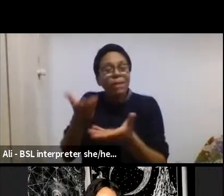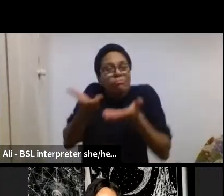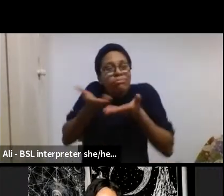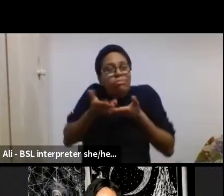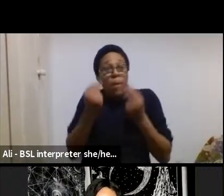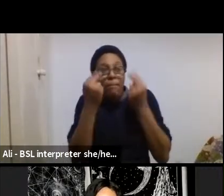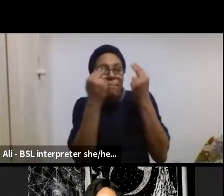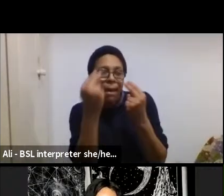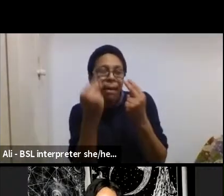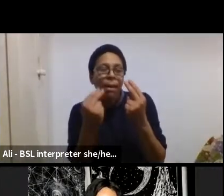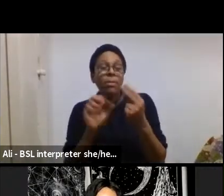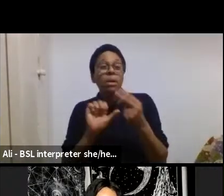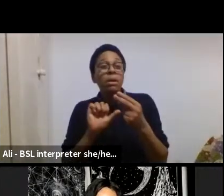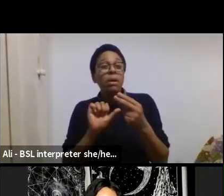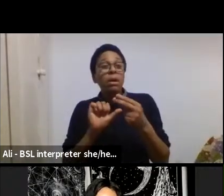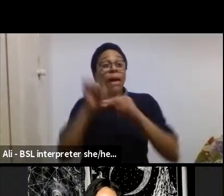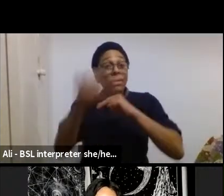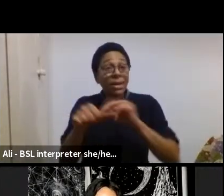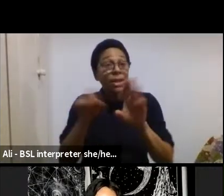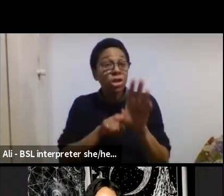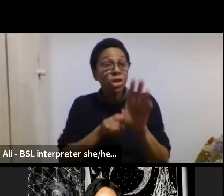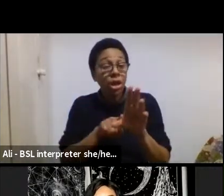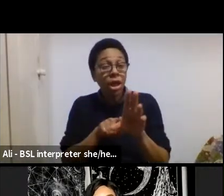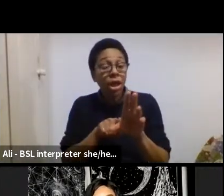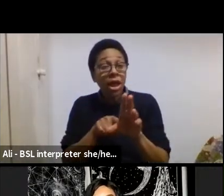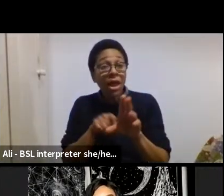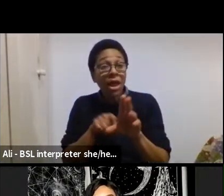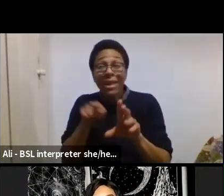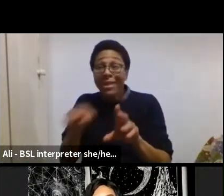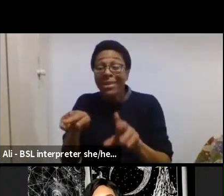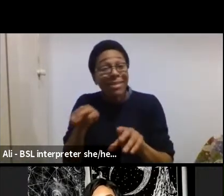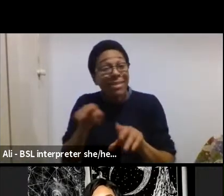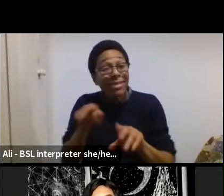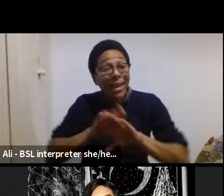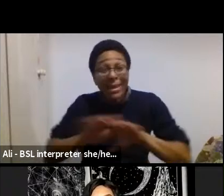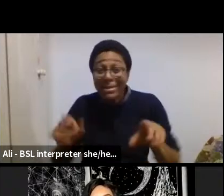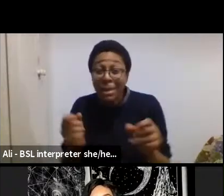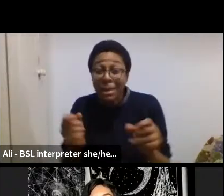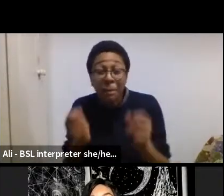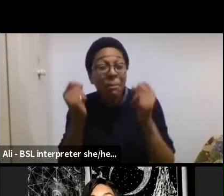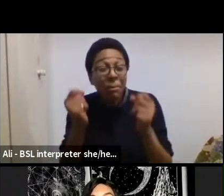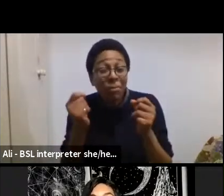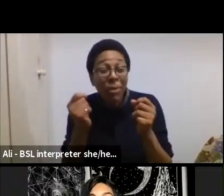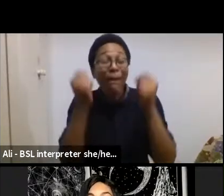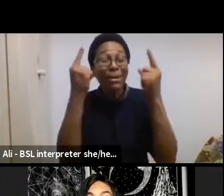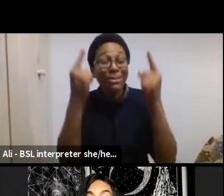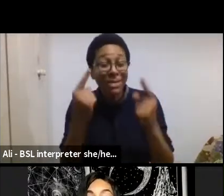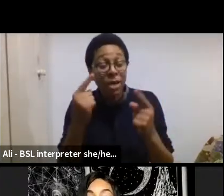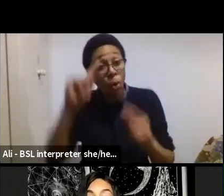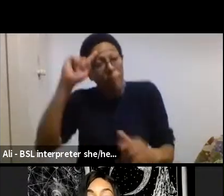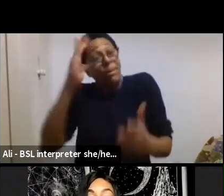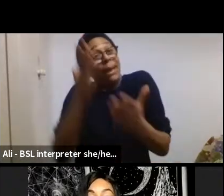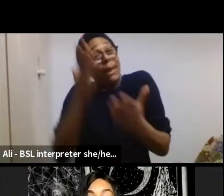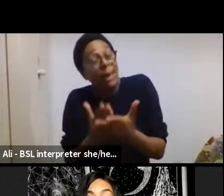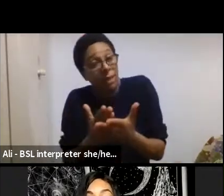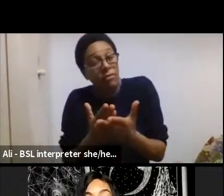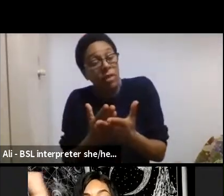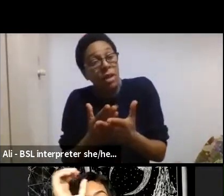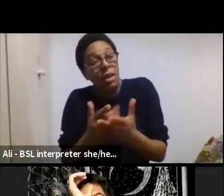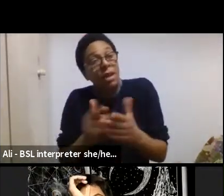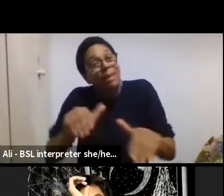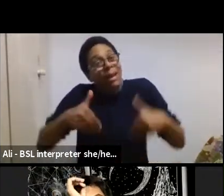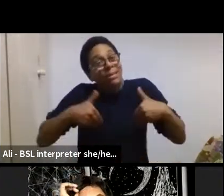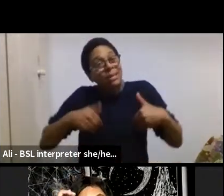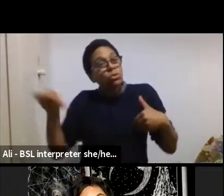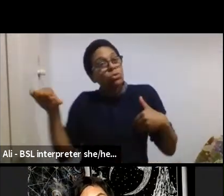I discovered that they didn't actually believe that asexuals should be a part of the community and should be at